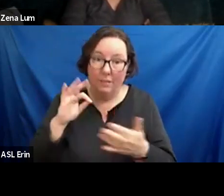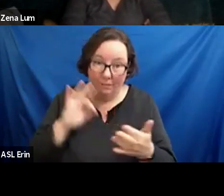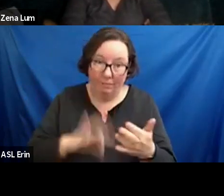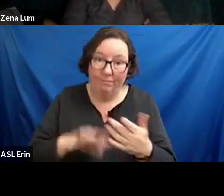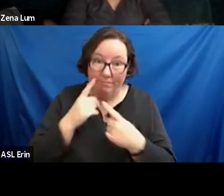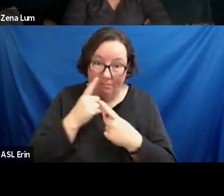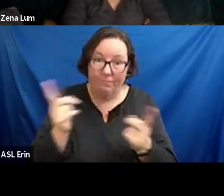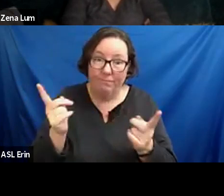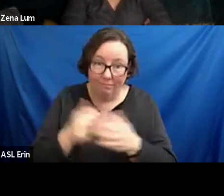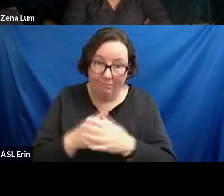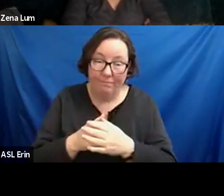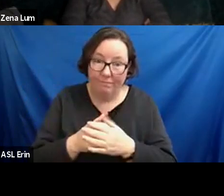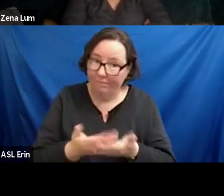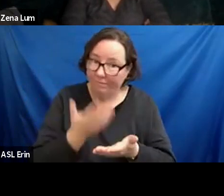in